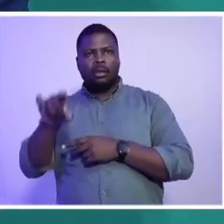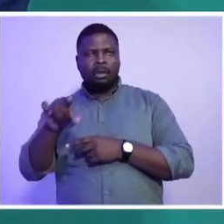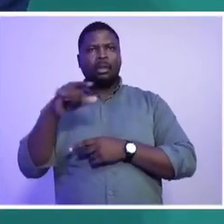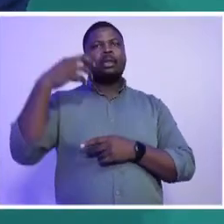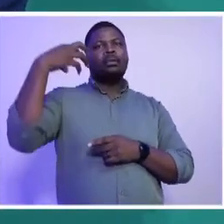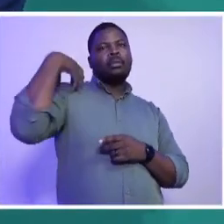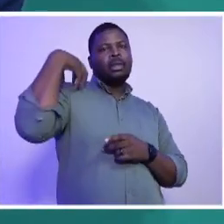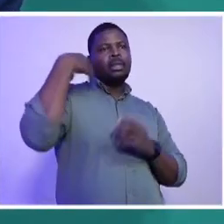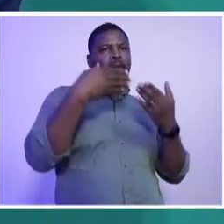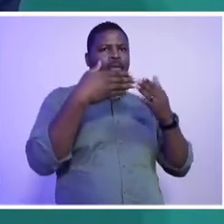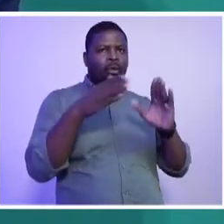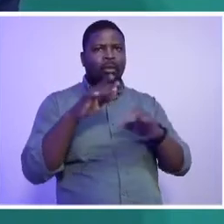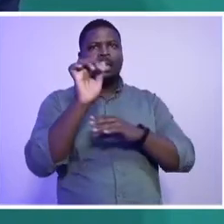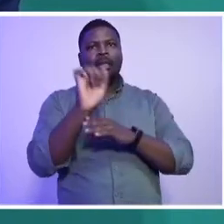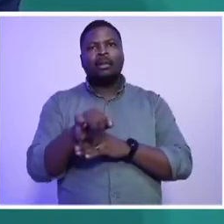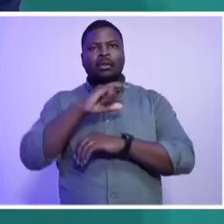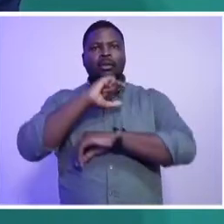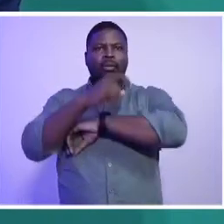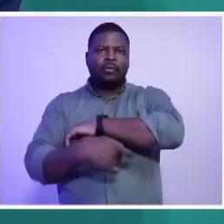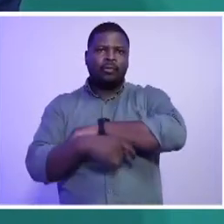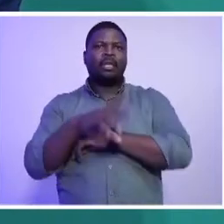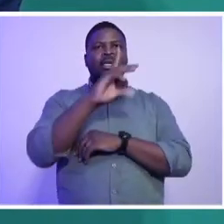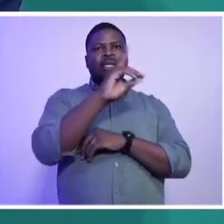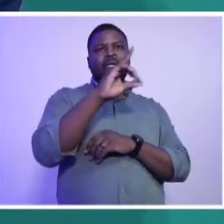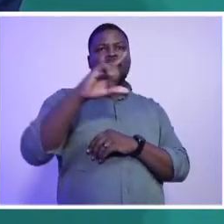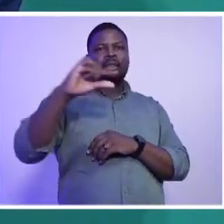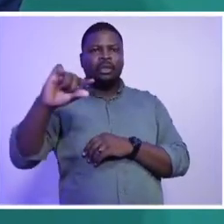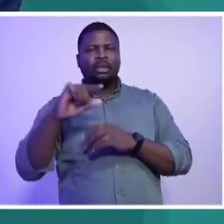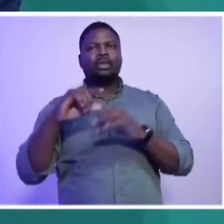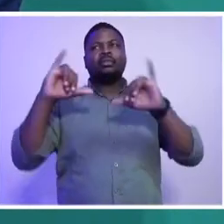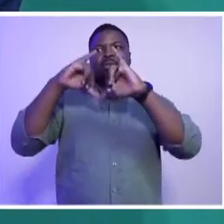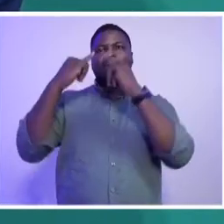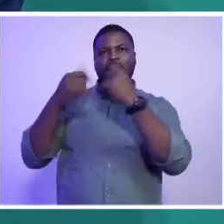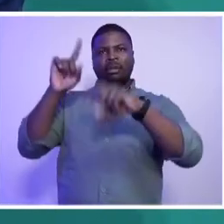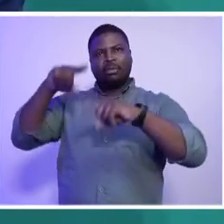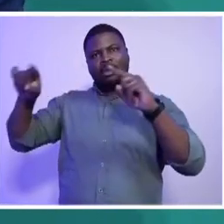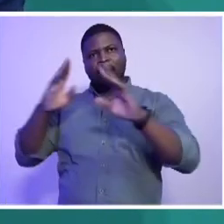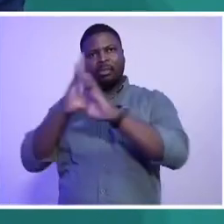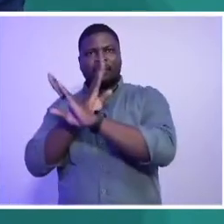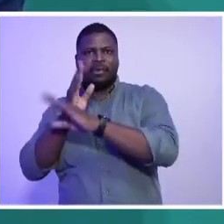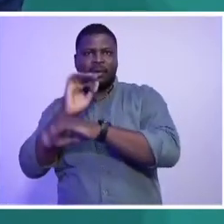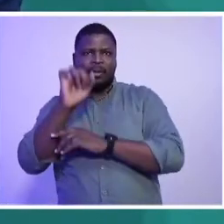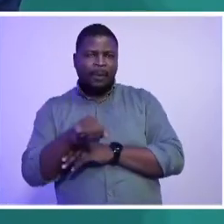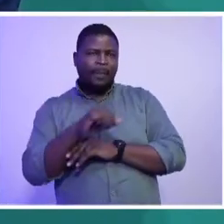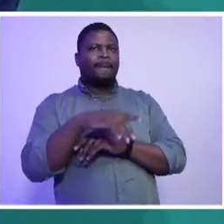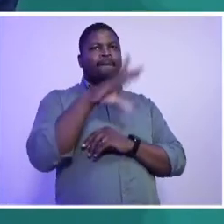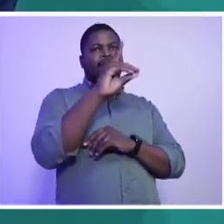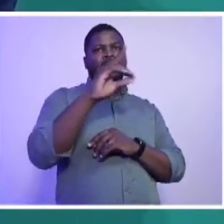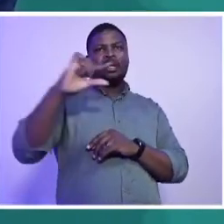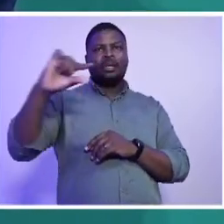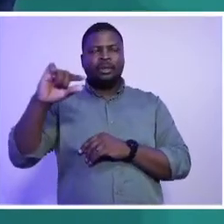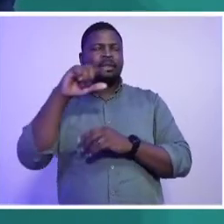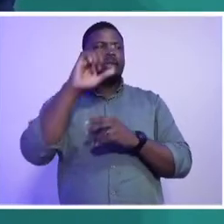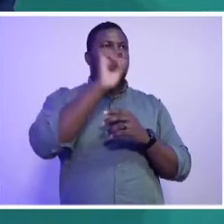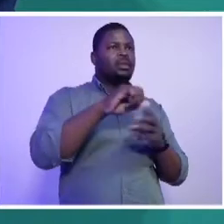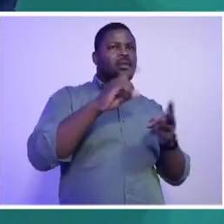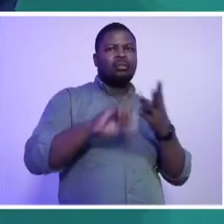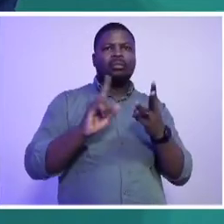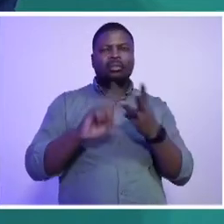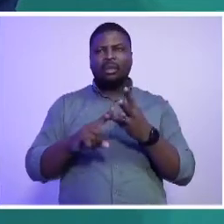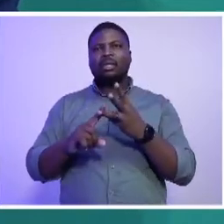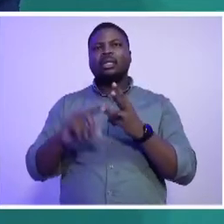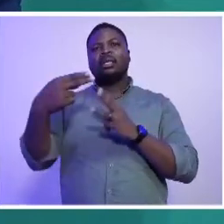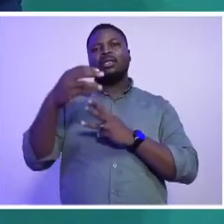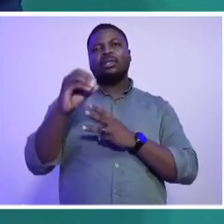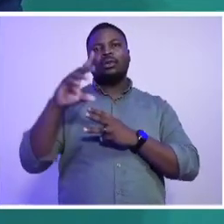of entities, the DDG, the DSI, DDG, and delegates, the HODs, captains of